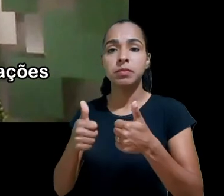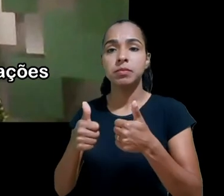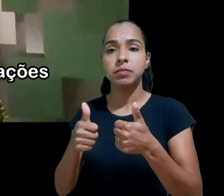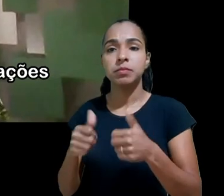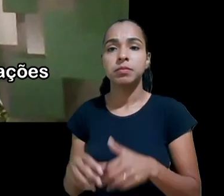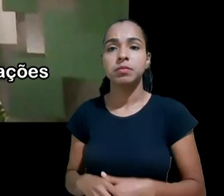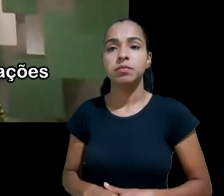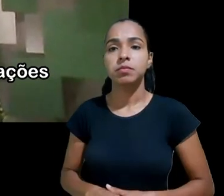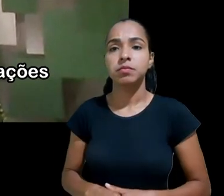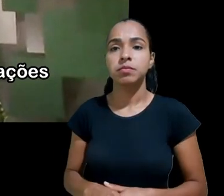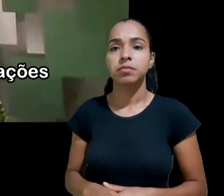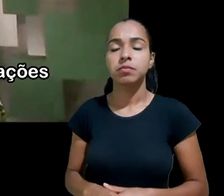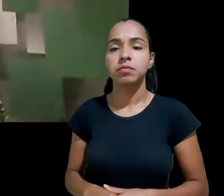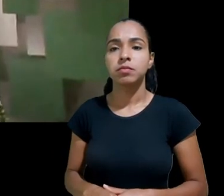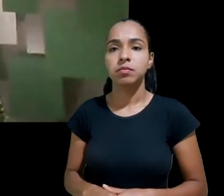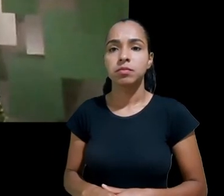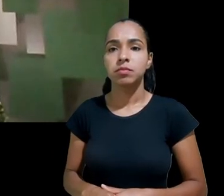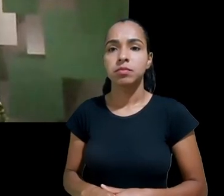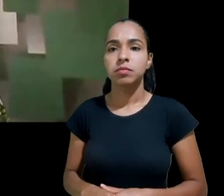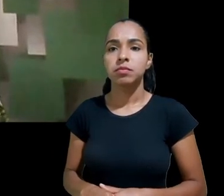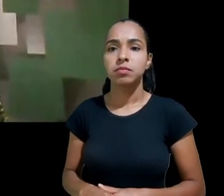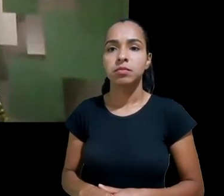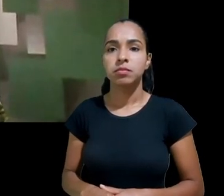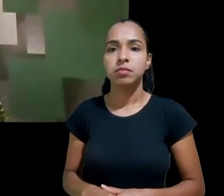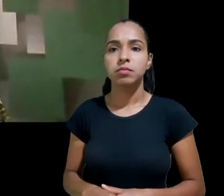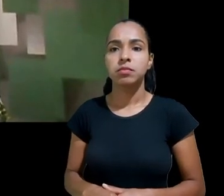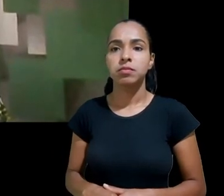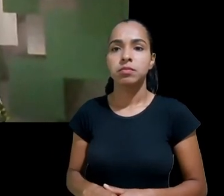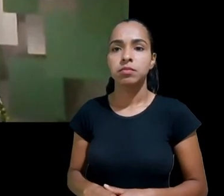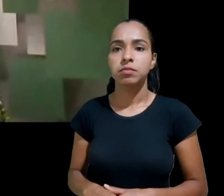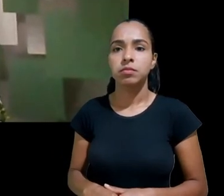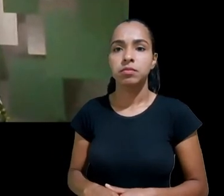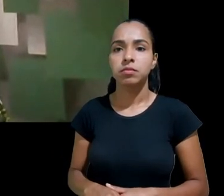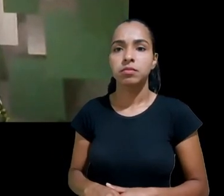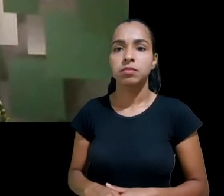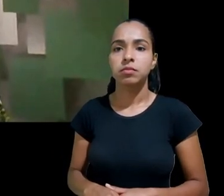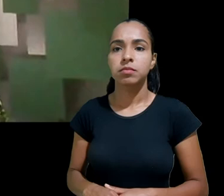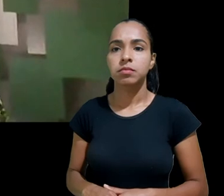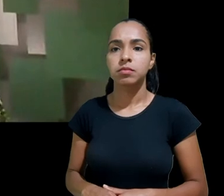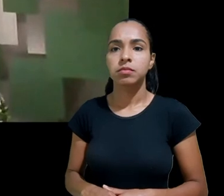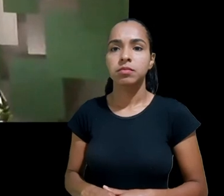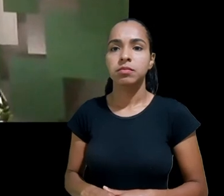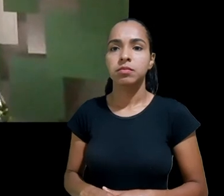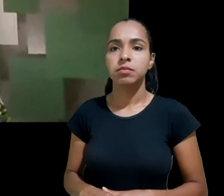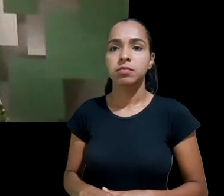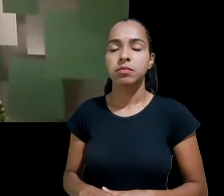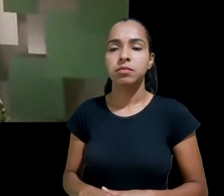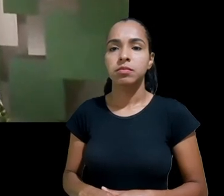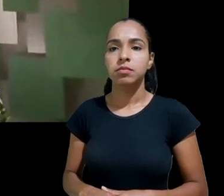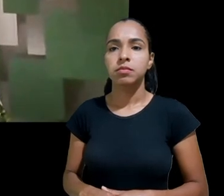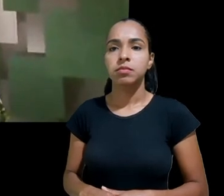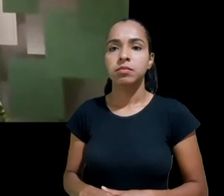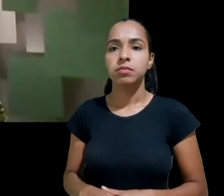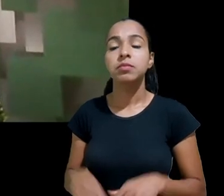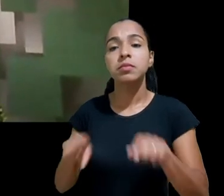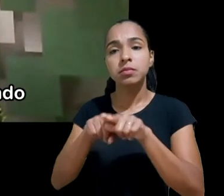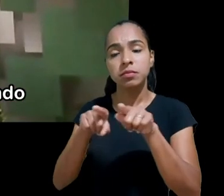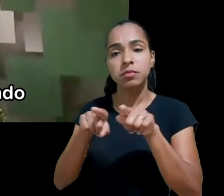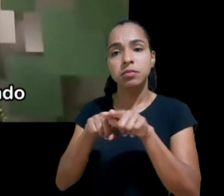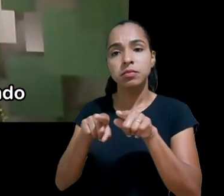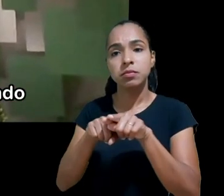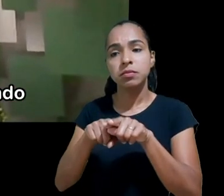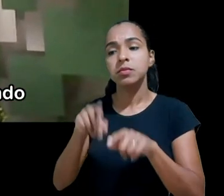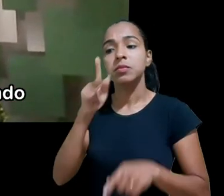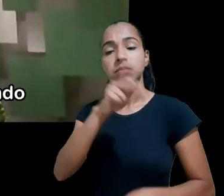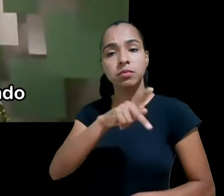decisions with these children we also engage teachers at the educational institution and the educational institutions